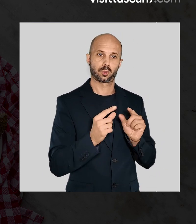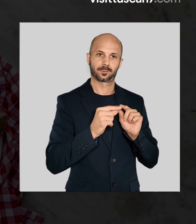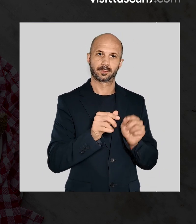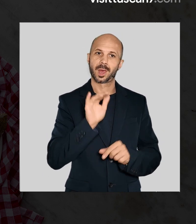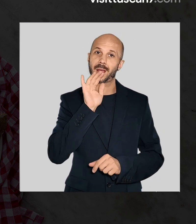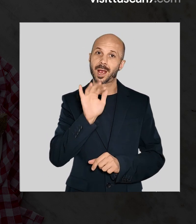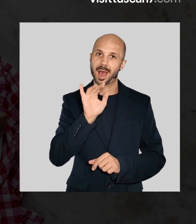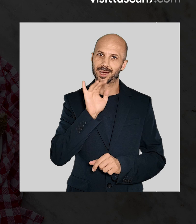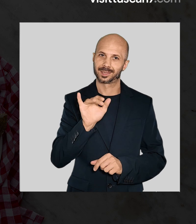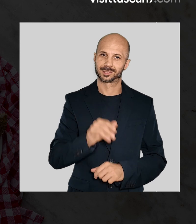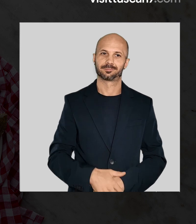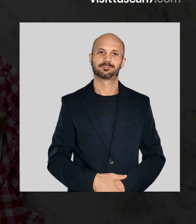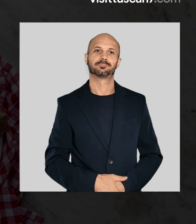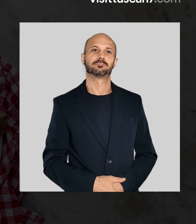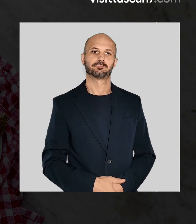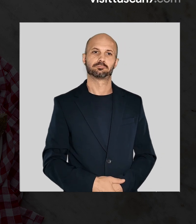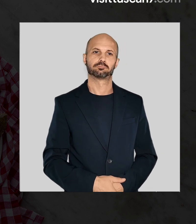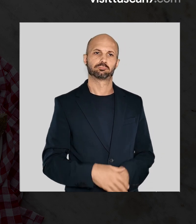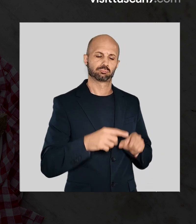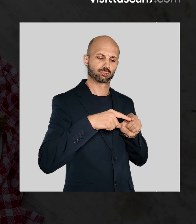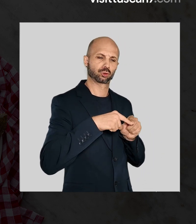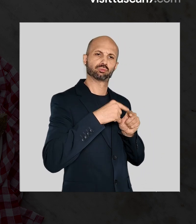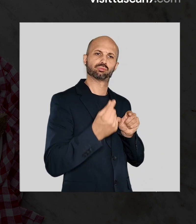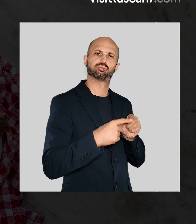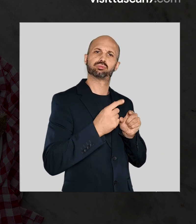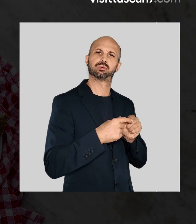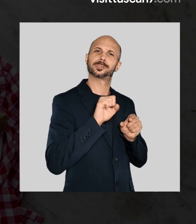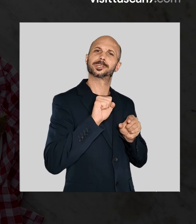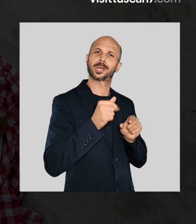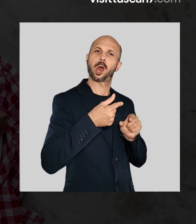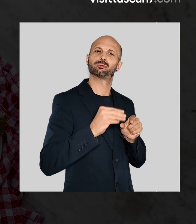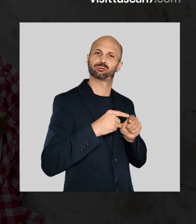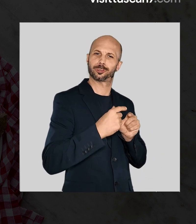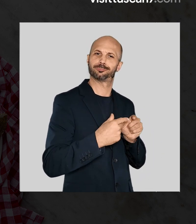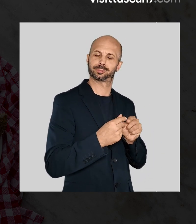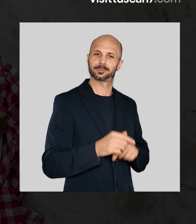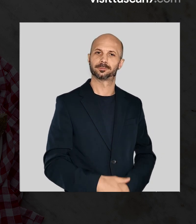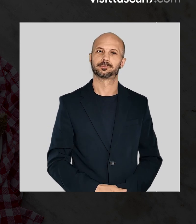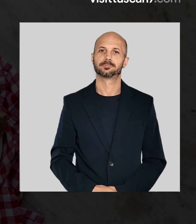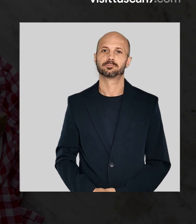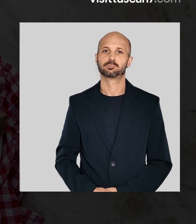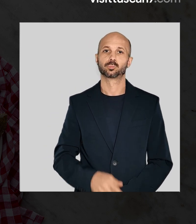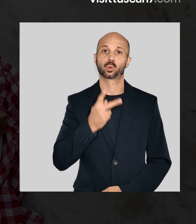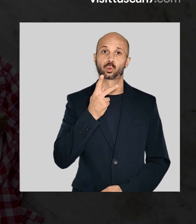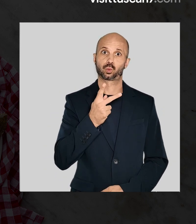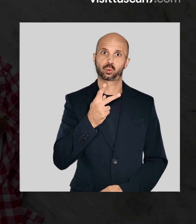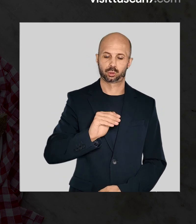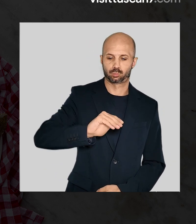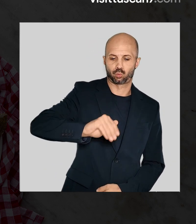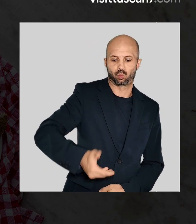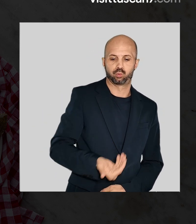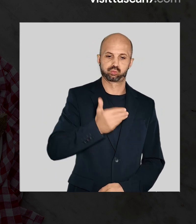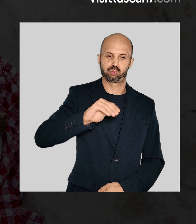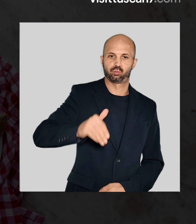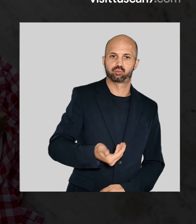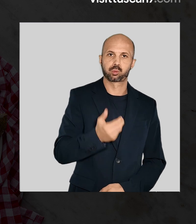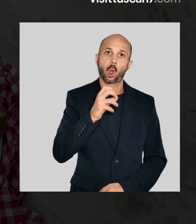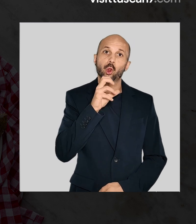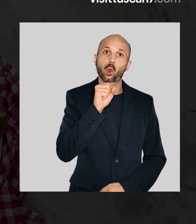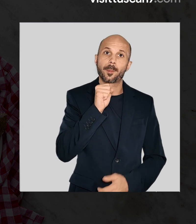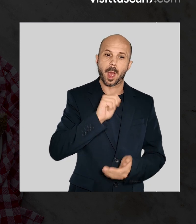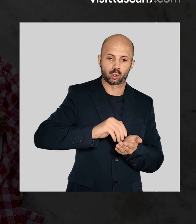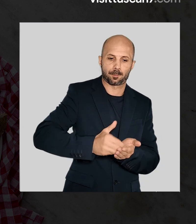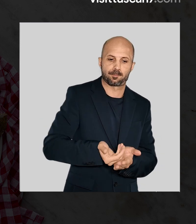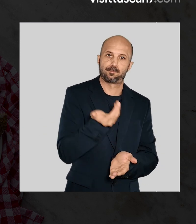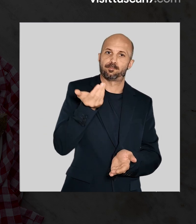extra virgin olive oil, sage leaves, 2 cloves of garlic, 2 tablespoons of